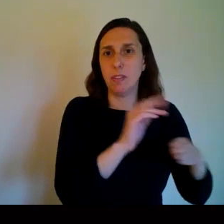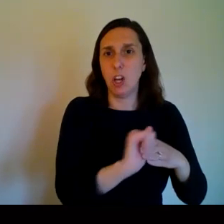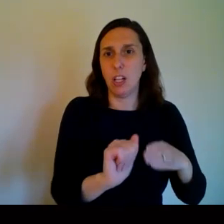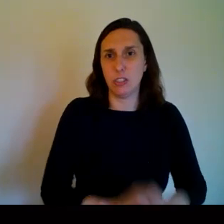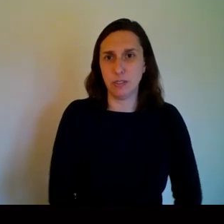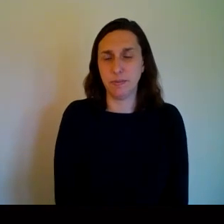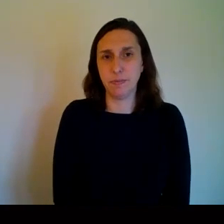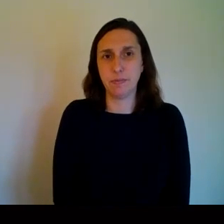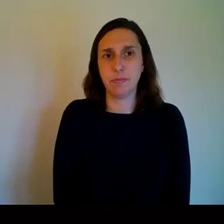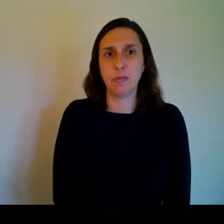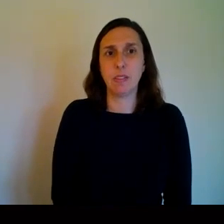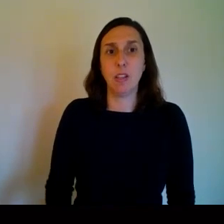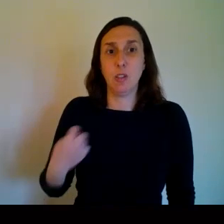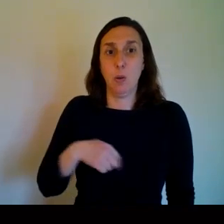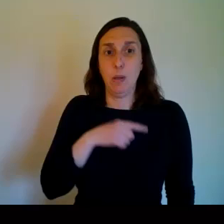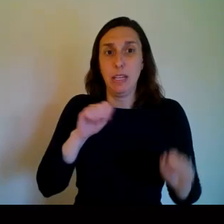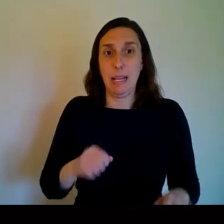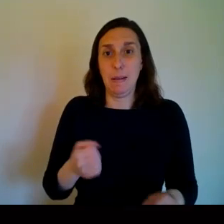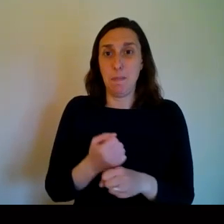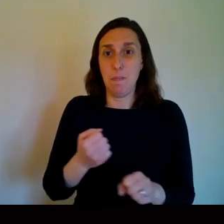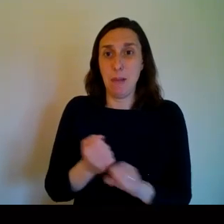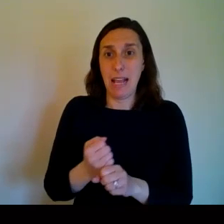And so we can make a revenue function